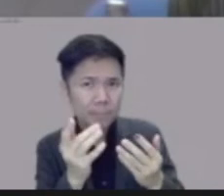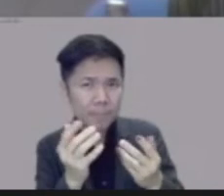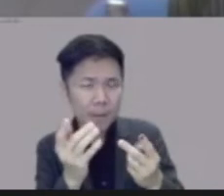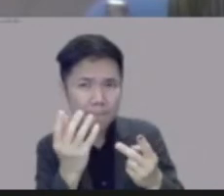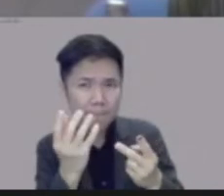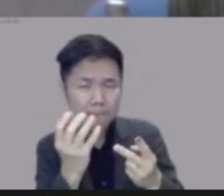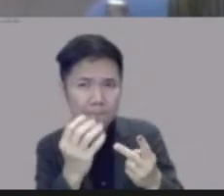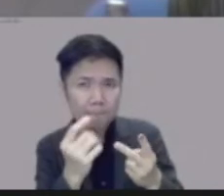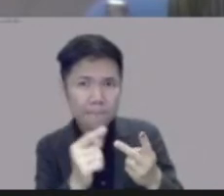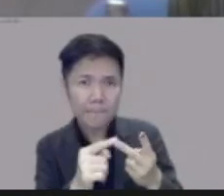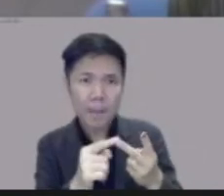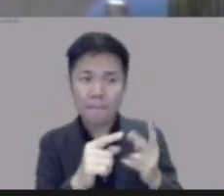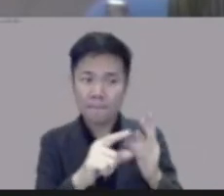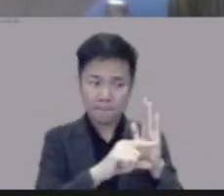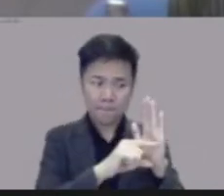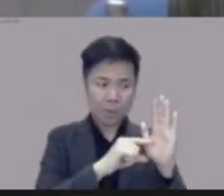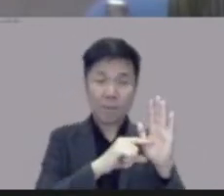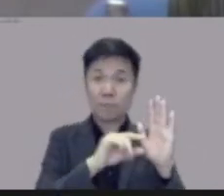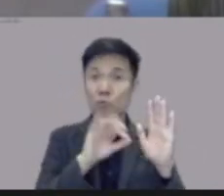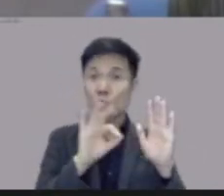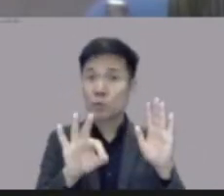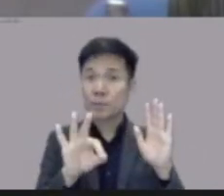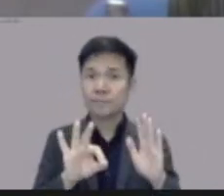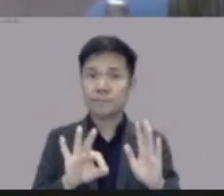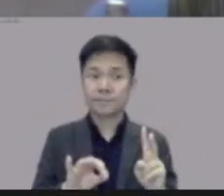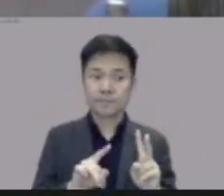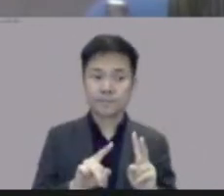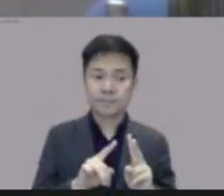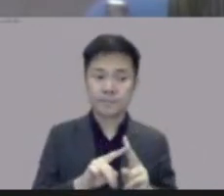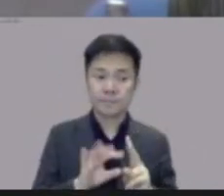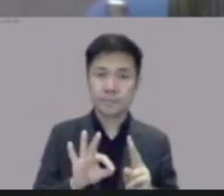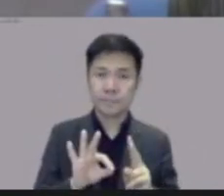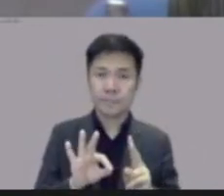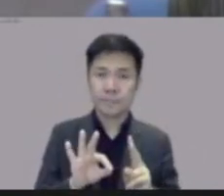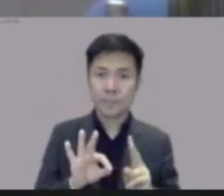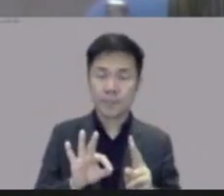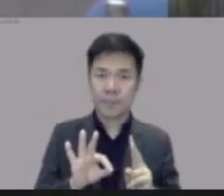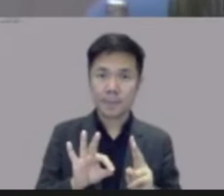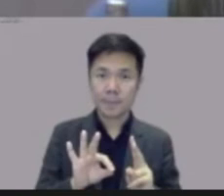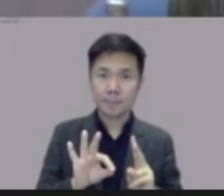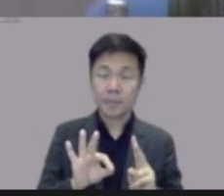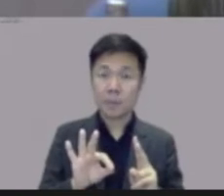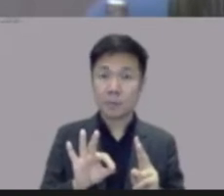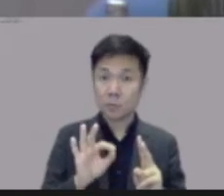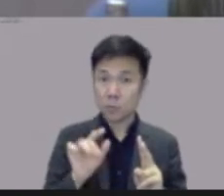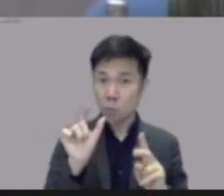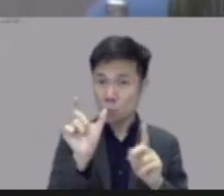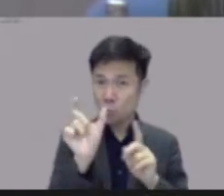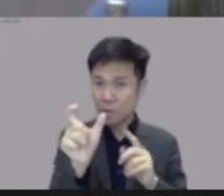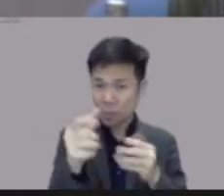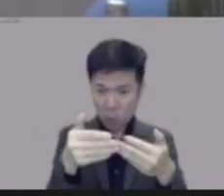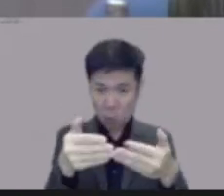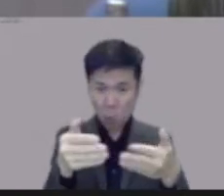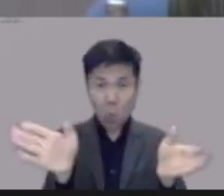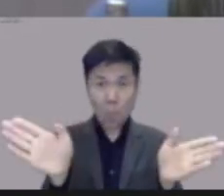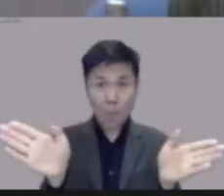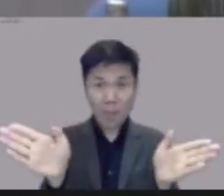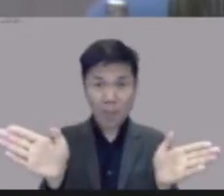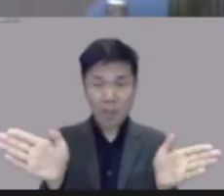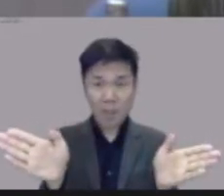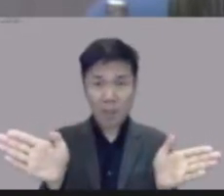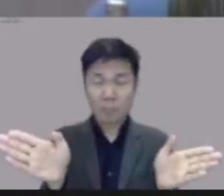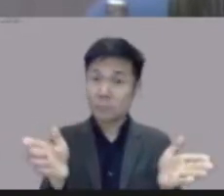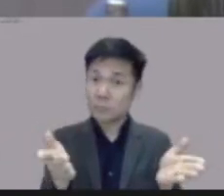paragraph of three uh instead of it shall be open uh suggesting to replace